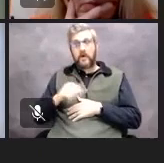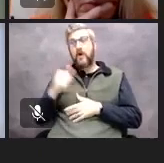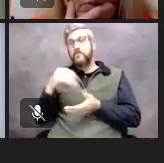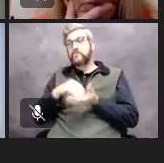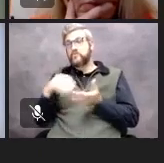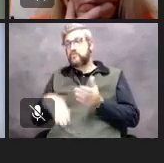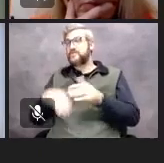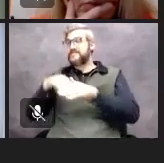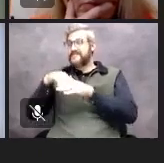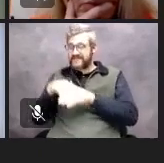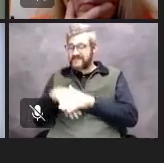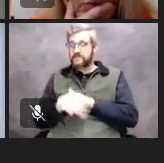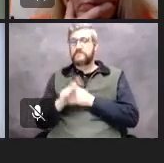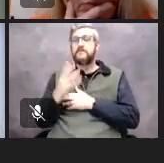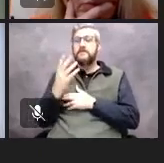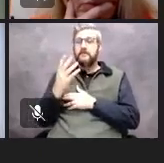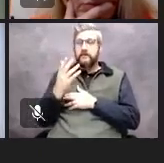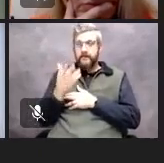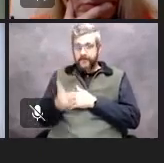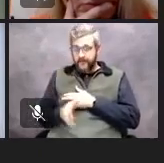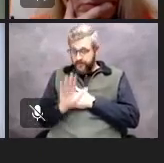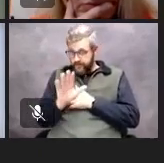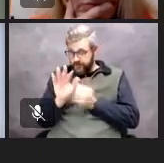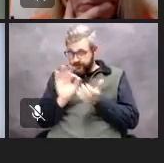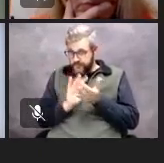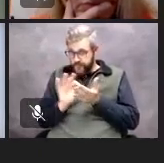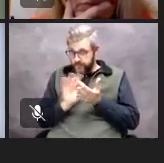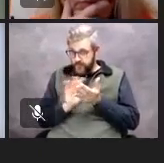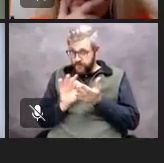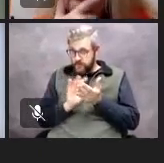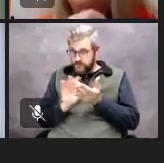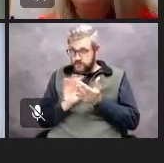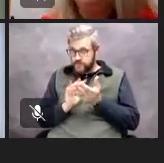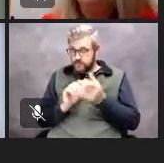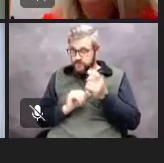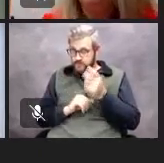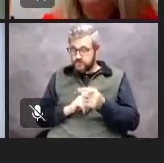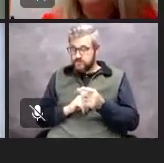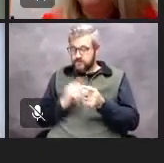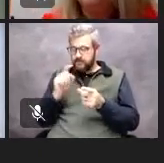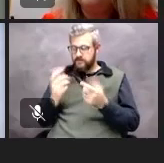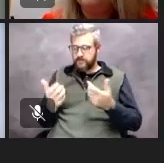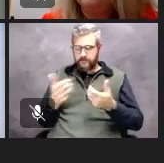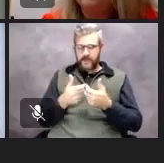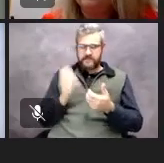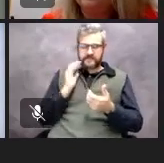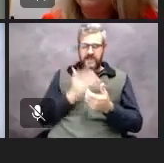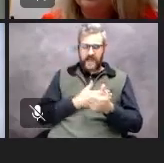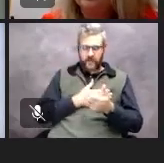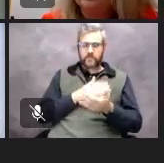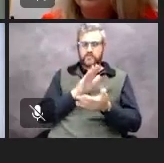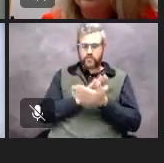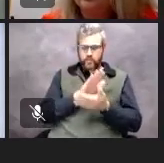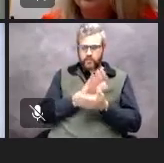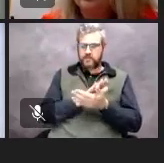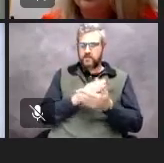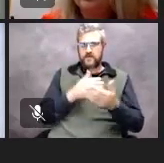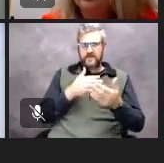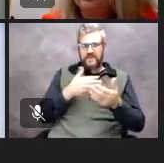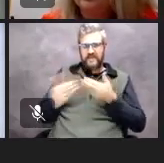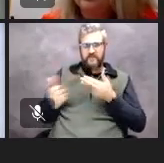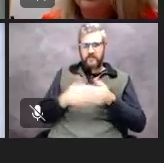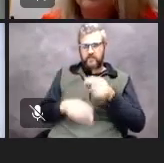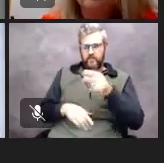that are coming in and, all right, well, their scores have got to go with our school, even though they were at